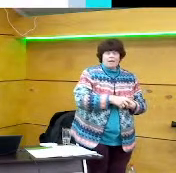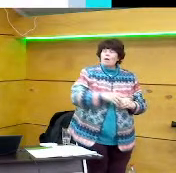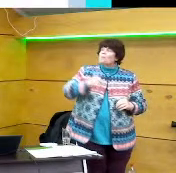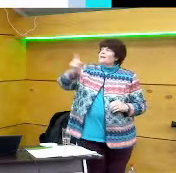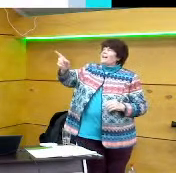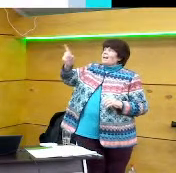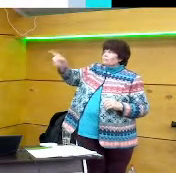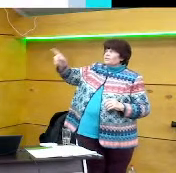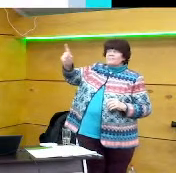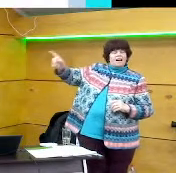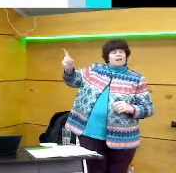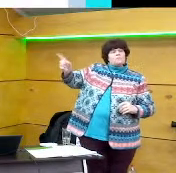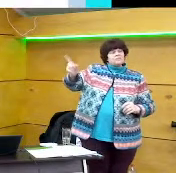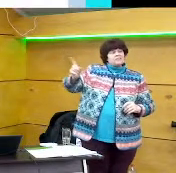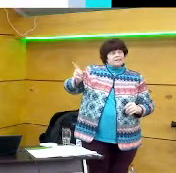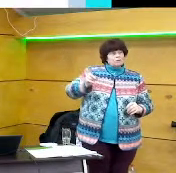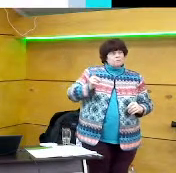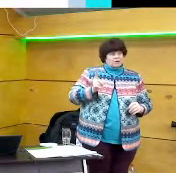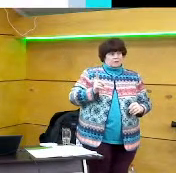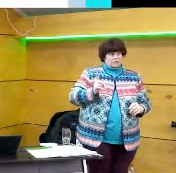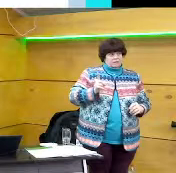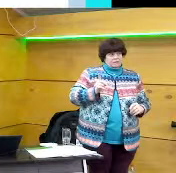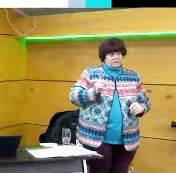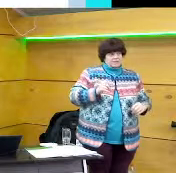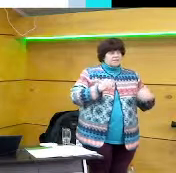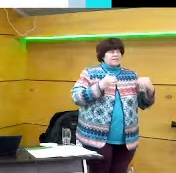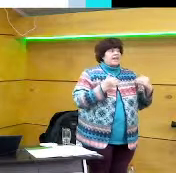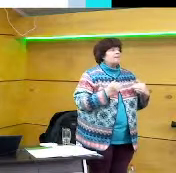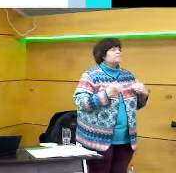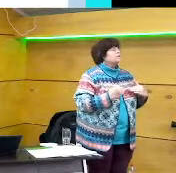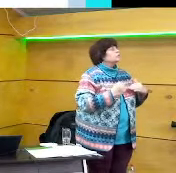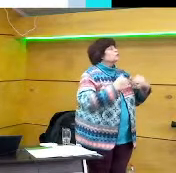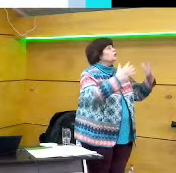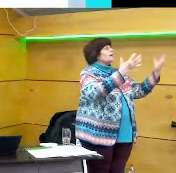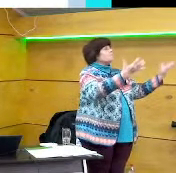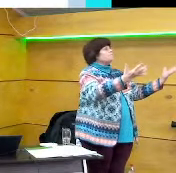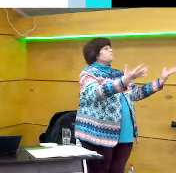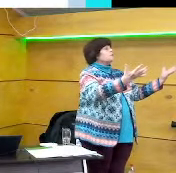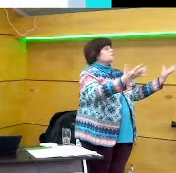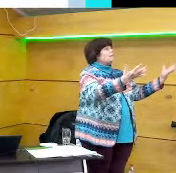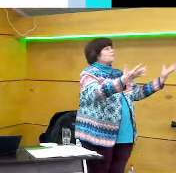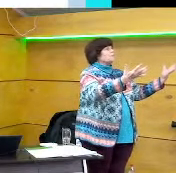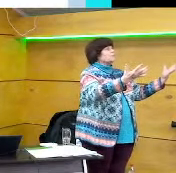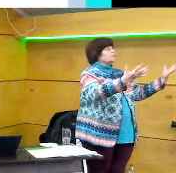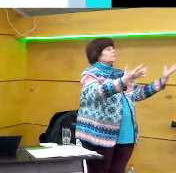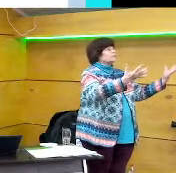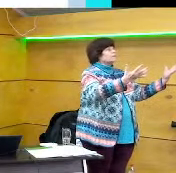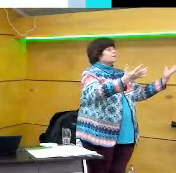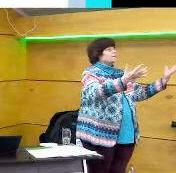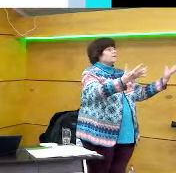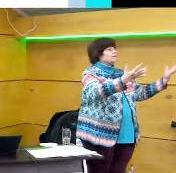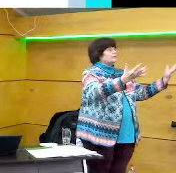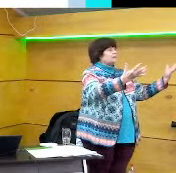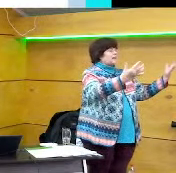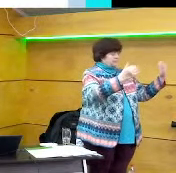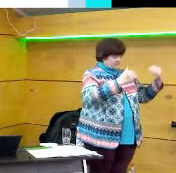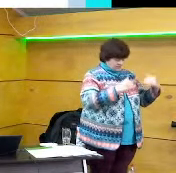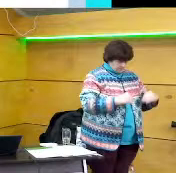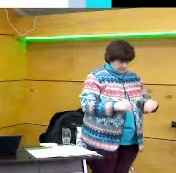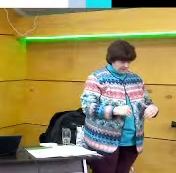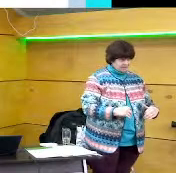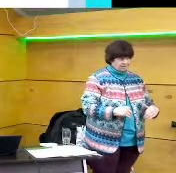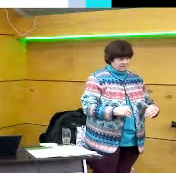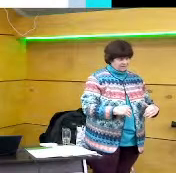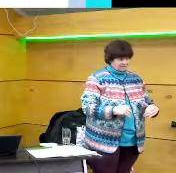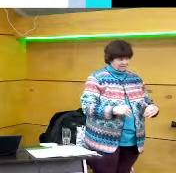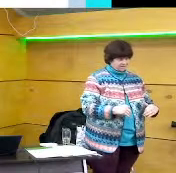together. But every time there's a yellow mark, they have to look up from their paper and then